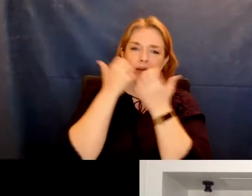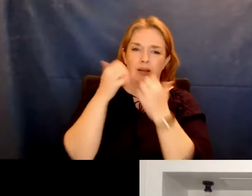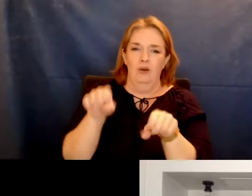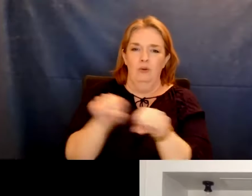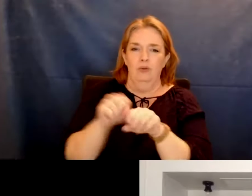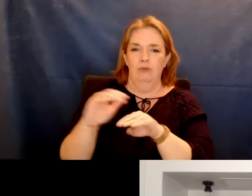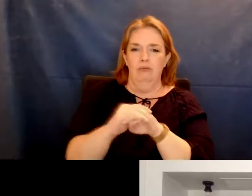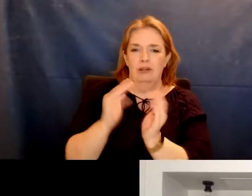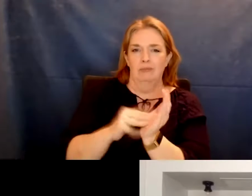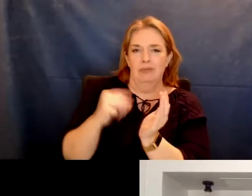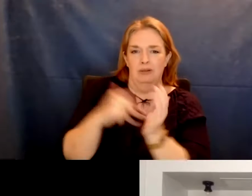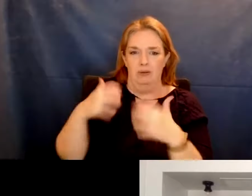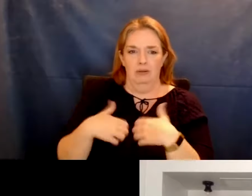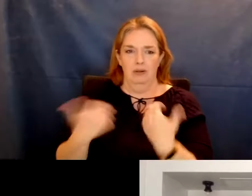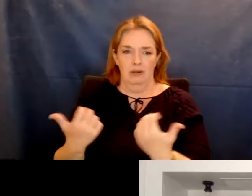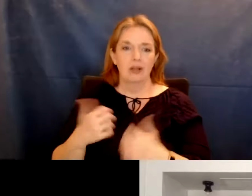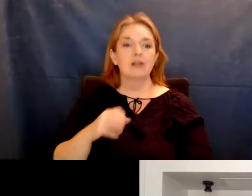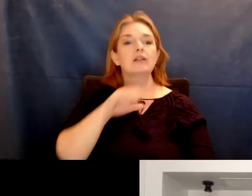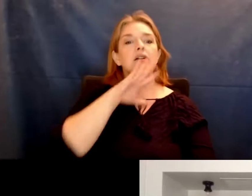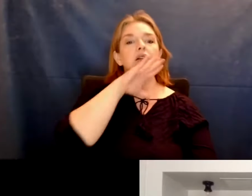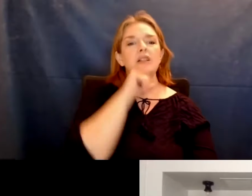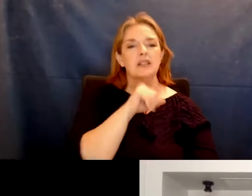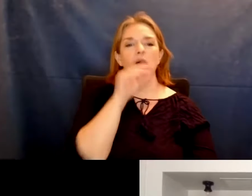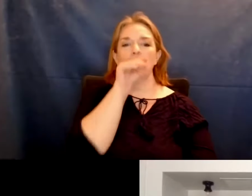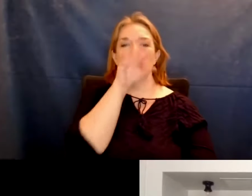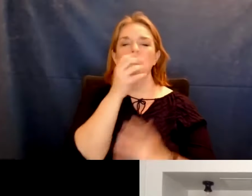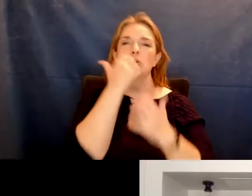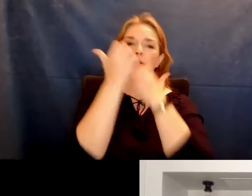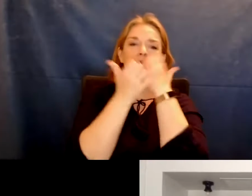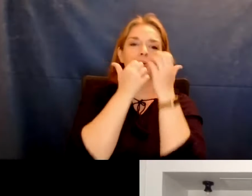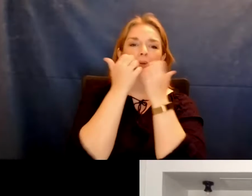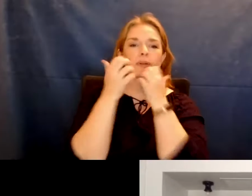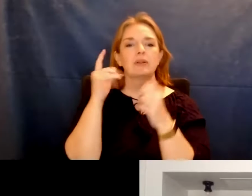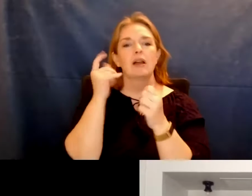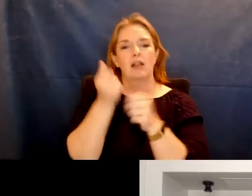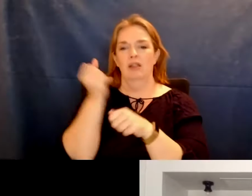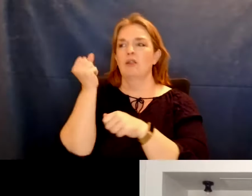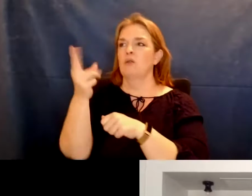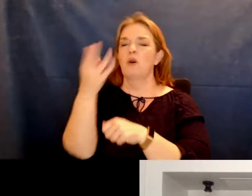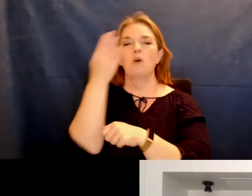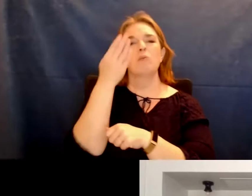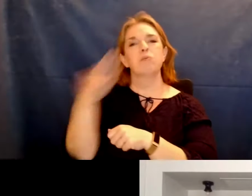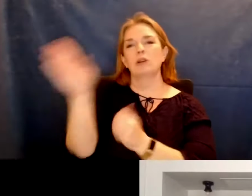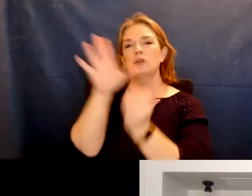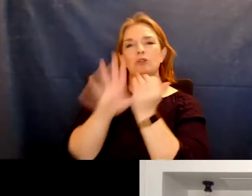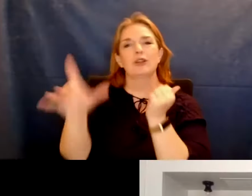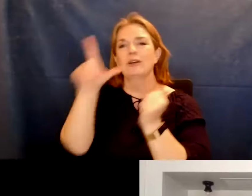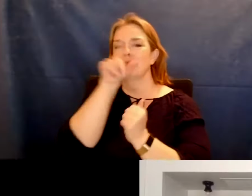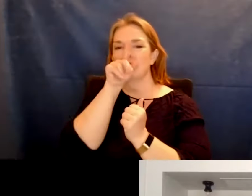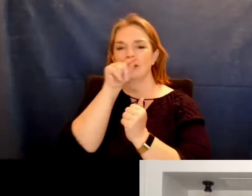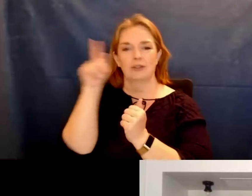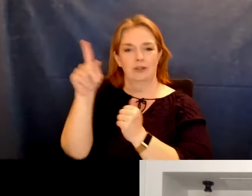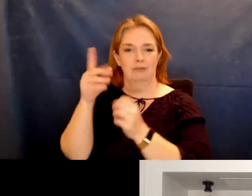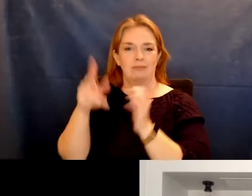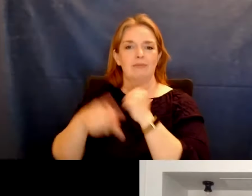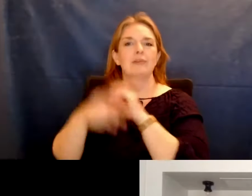blue shrilling scales, throw on blue shit a buzzard to a mic. Hum rhymes, choose billing jails, pro wrongs,